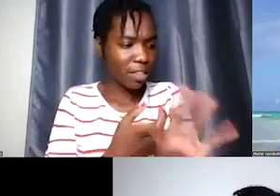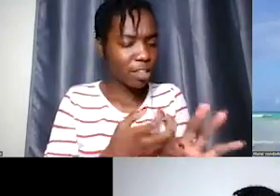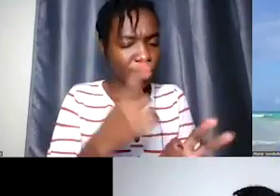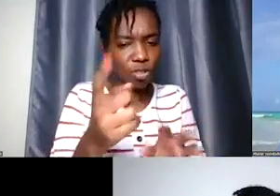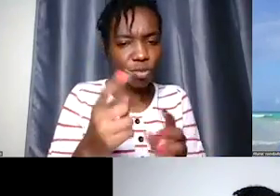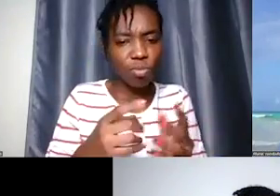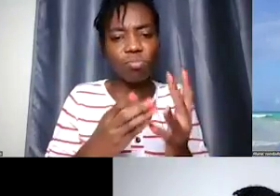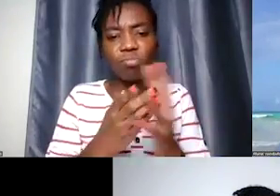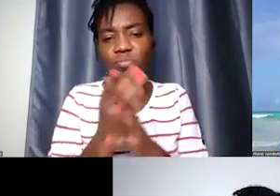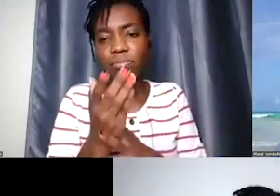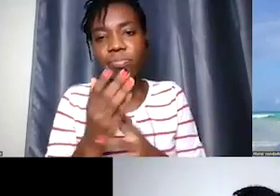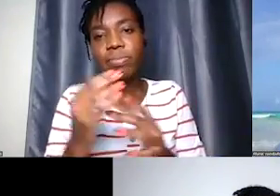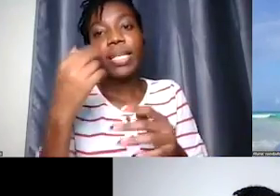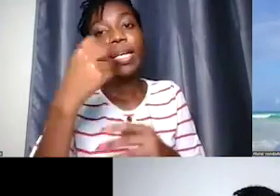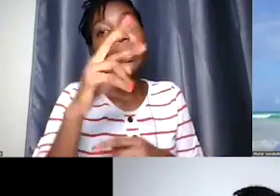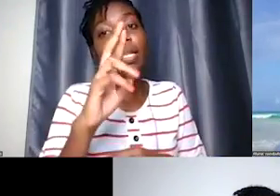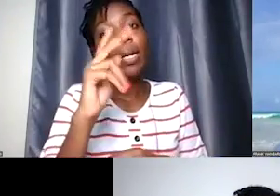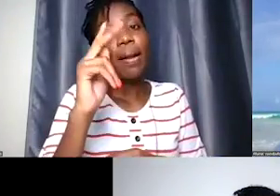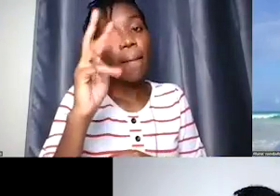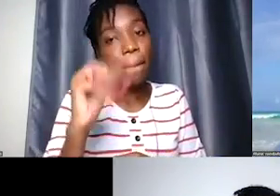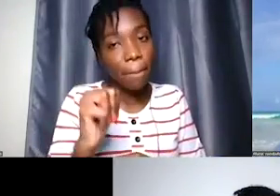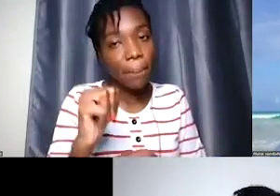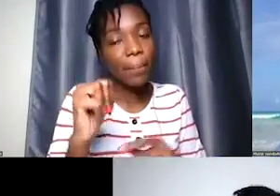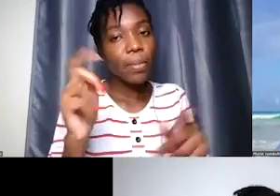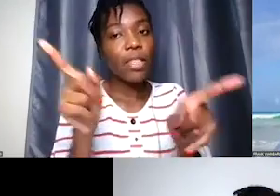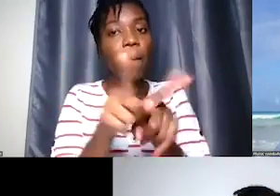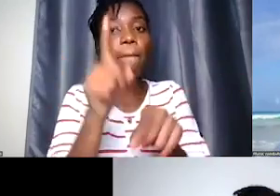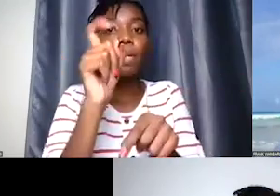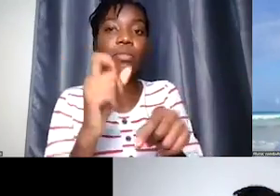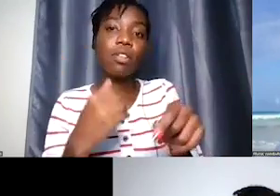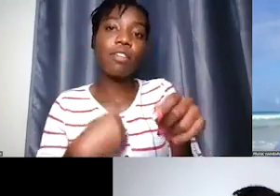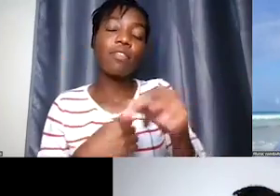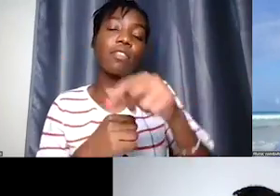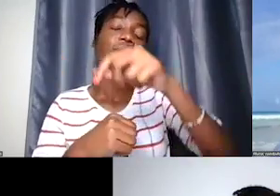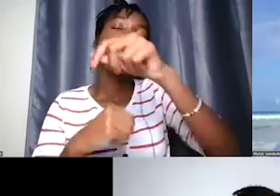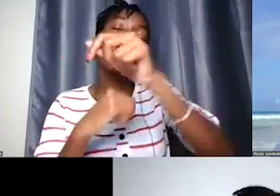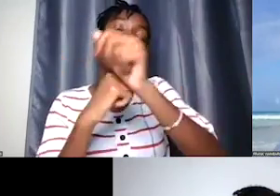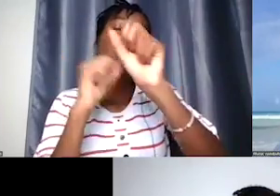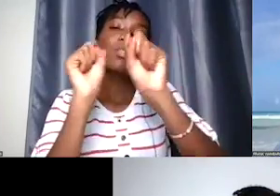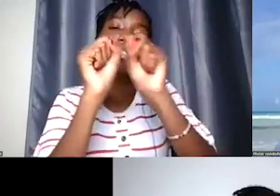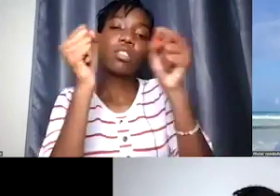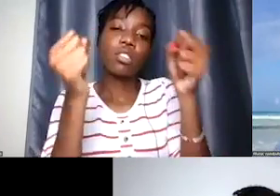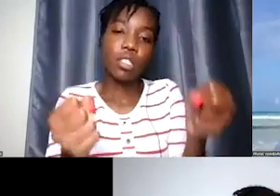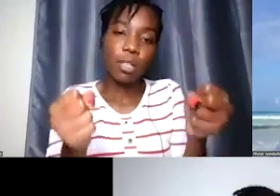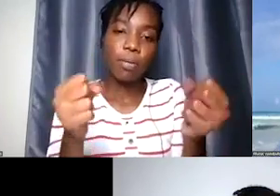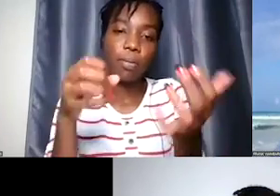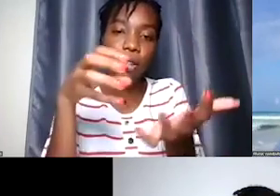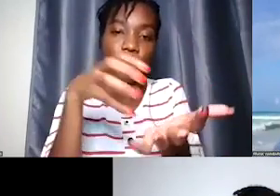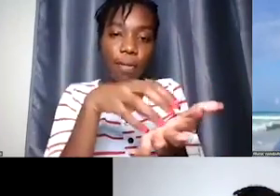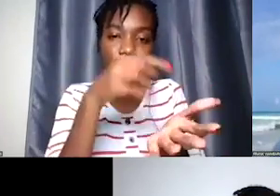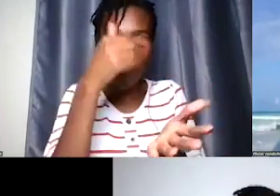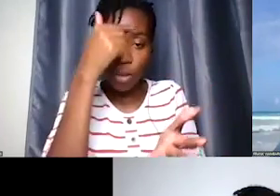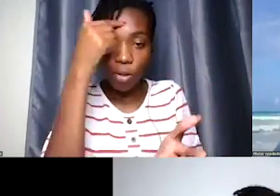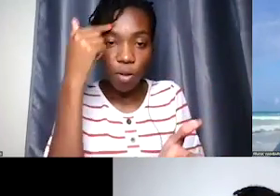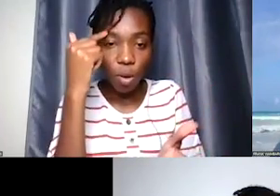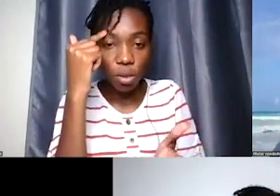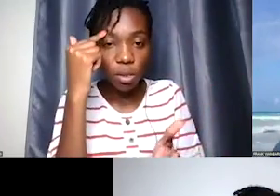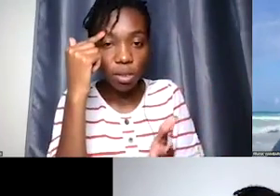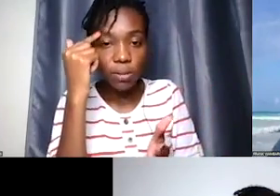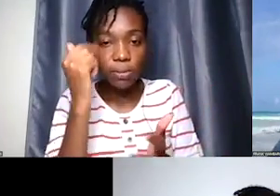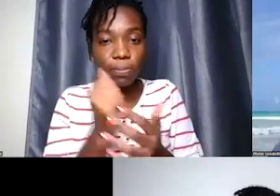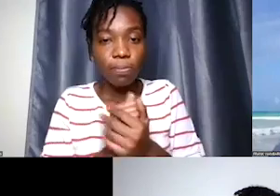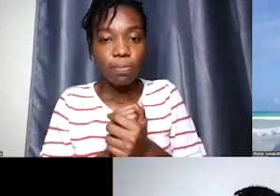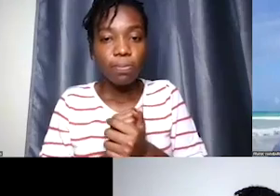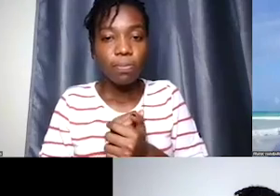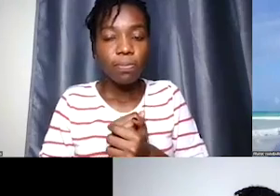the HRM, they also need to have some support systems in place, because imagine I was talking